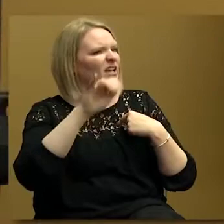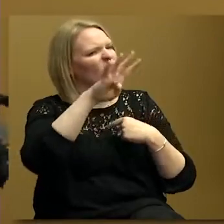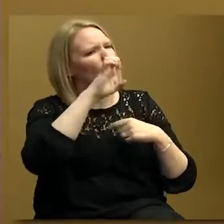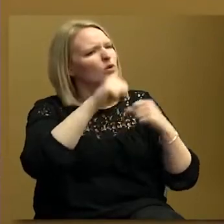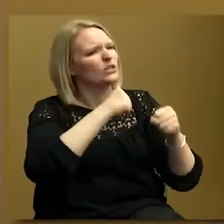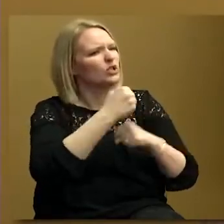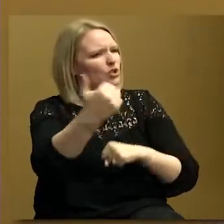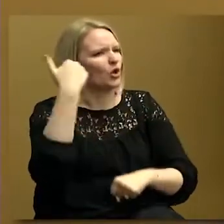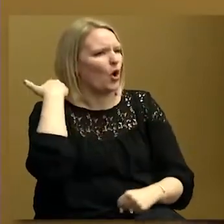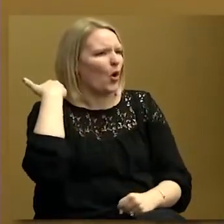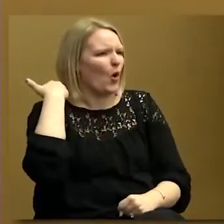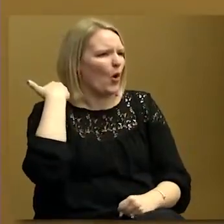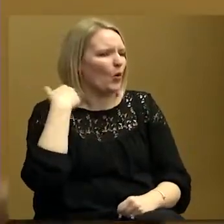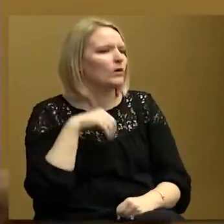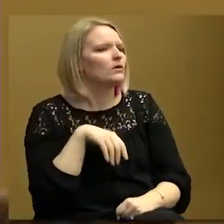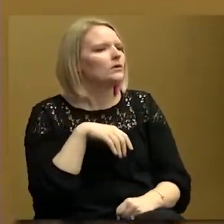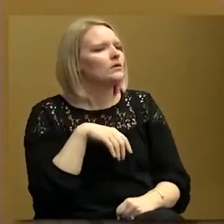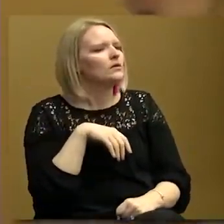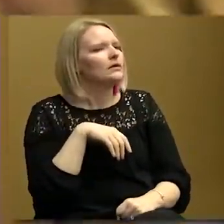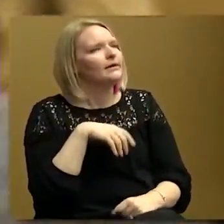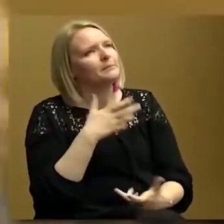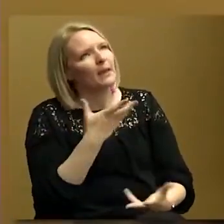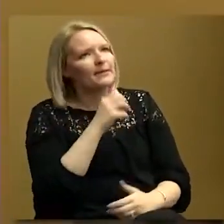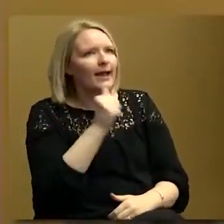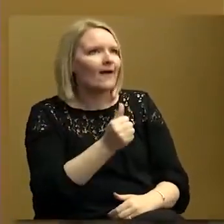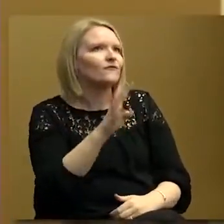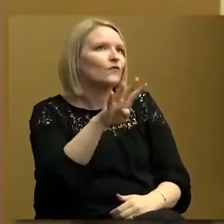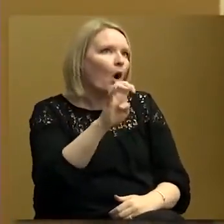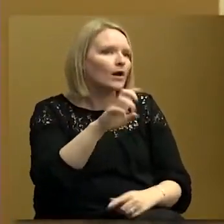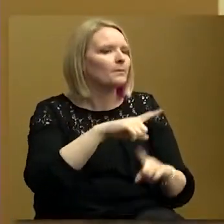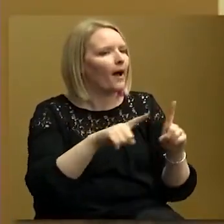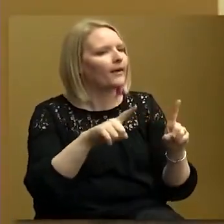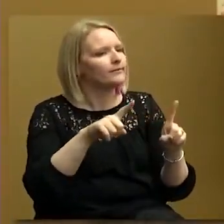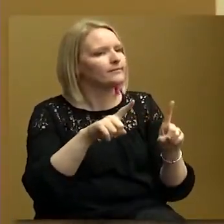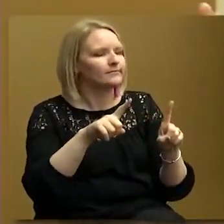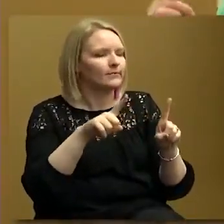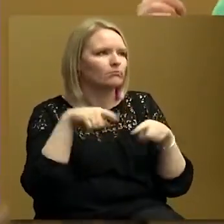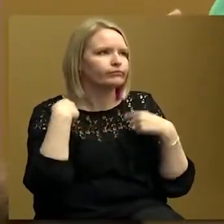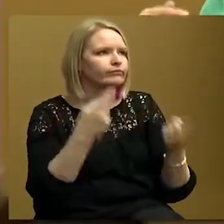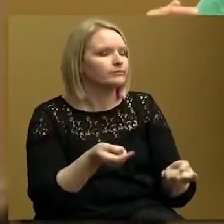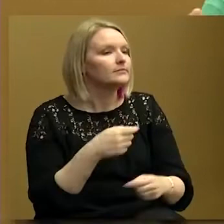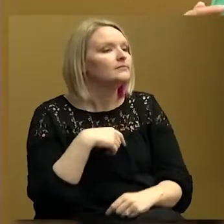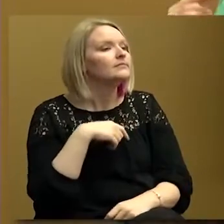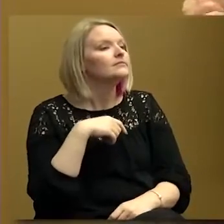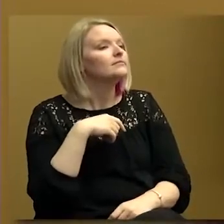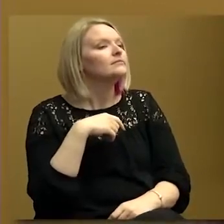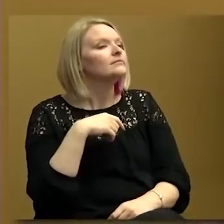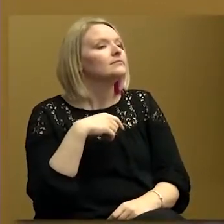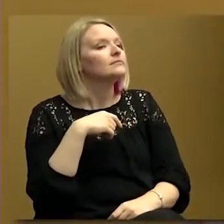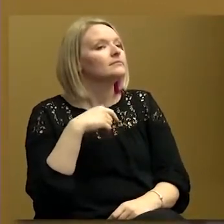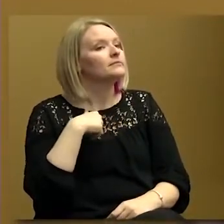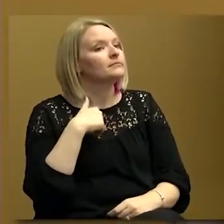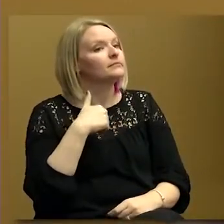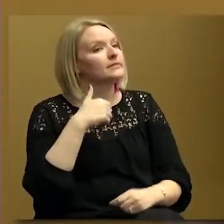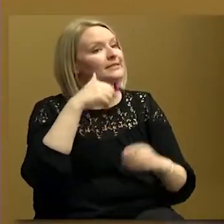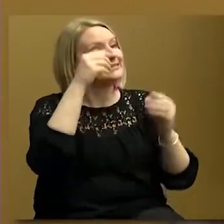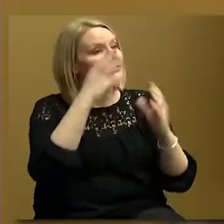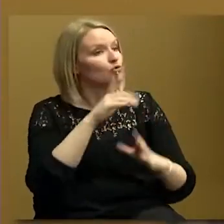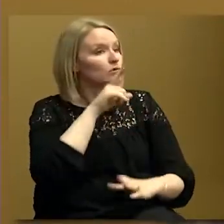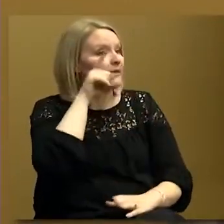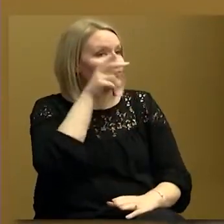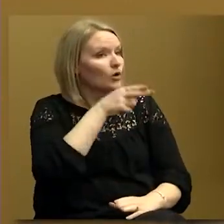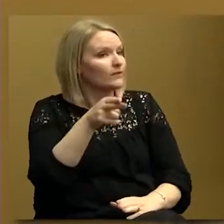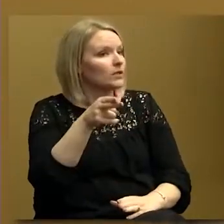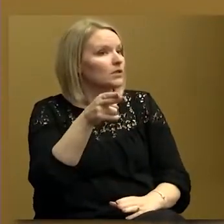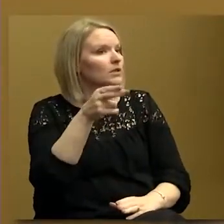ago. Well, not quite that long, but it's been a minute. But I was a teacher of the deaf and hard of hearing